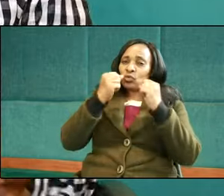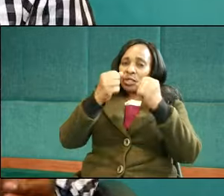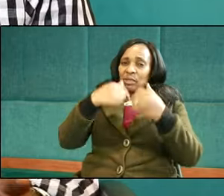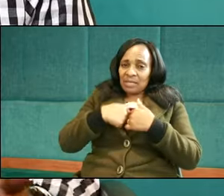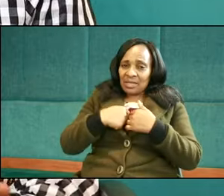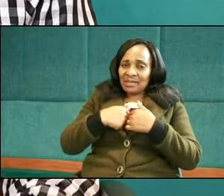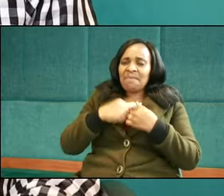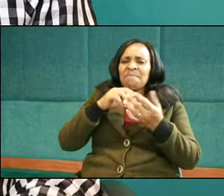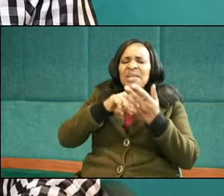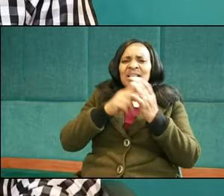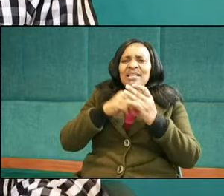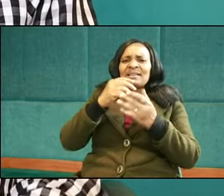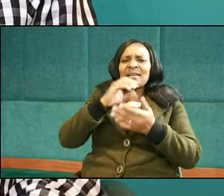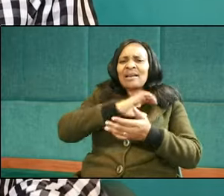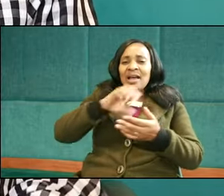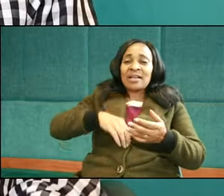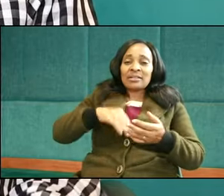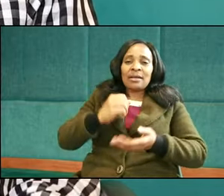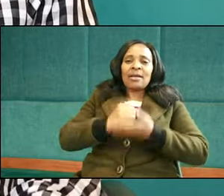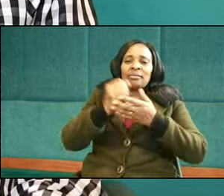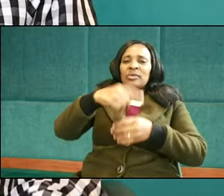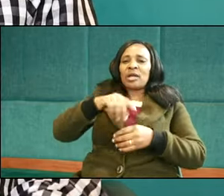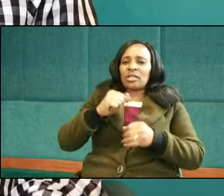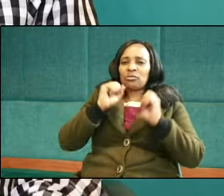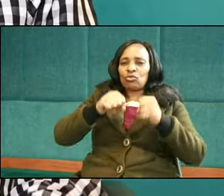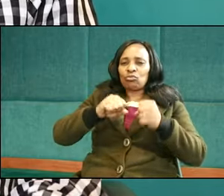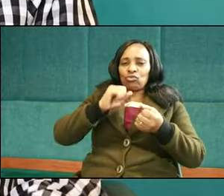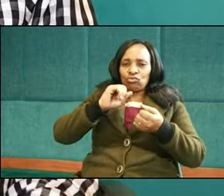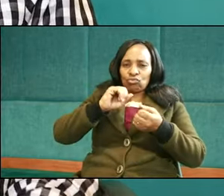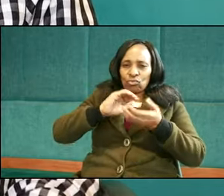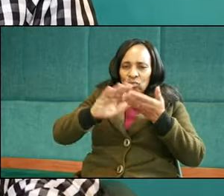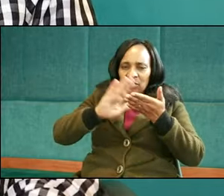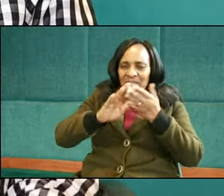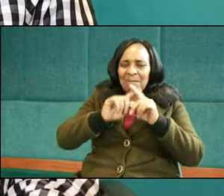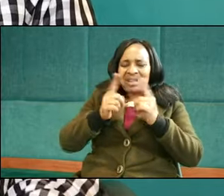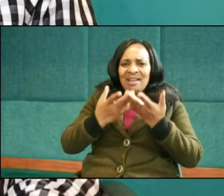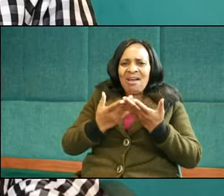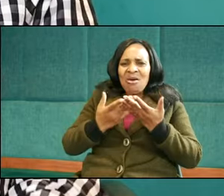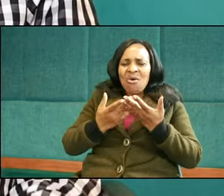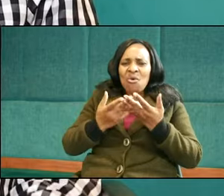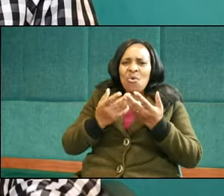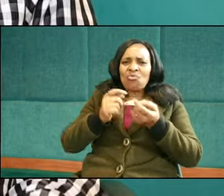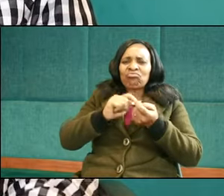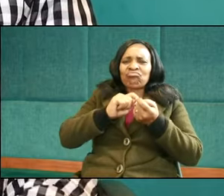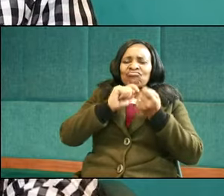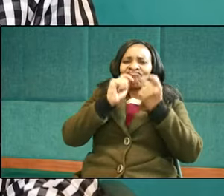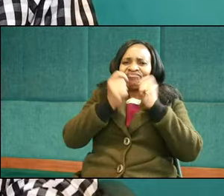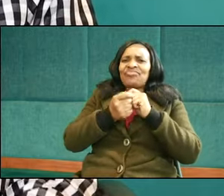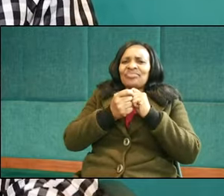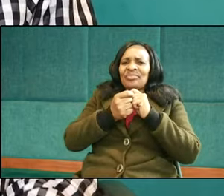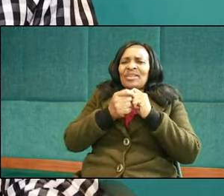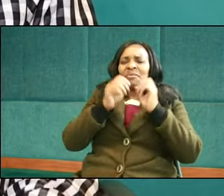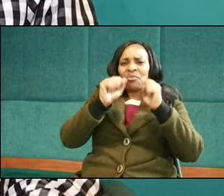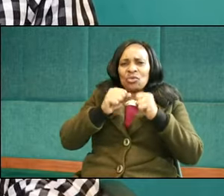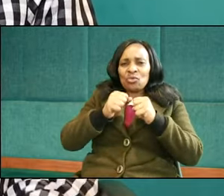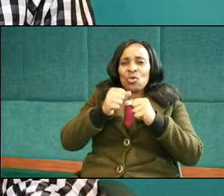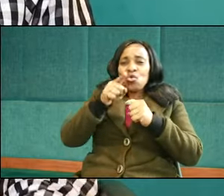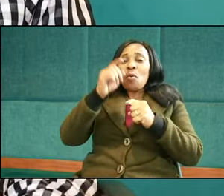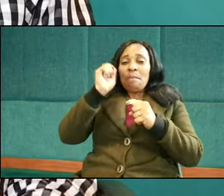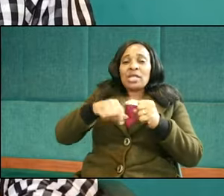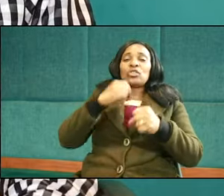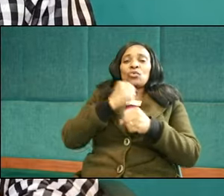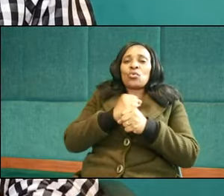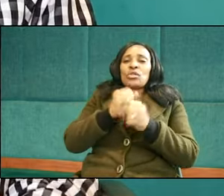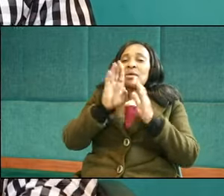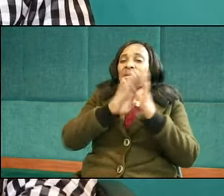is Christ that helps us to be able to repent. But confession is something that it's us who have to do. The